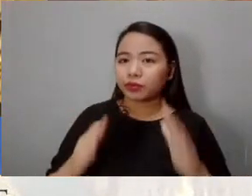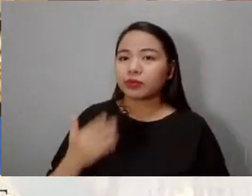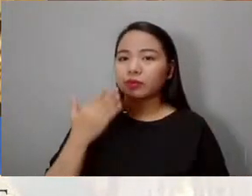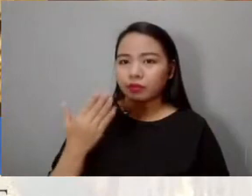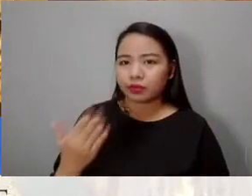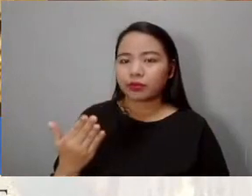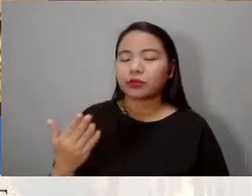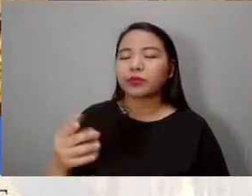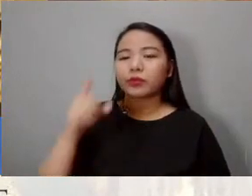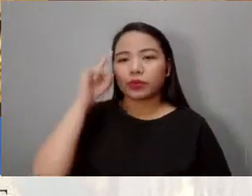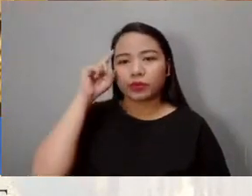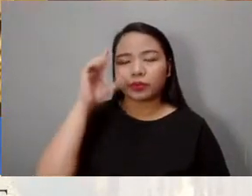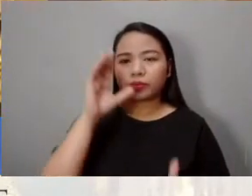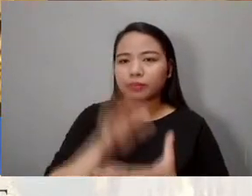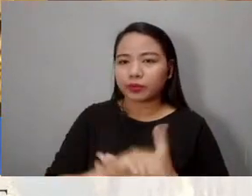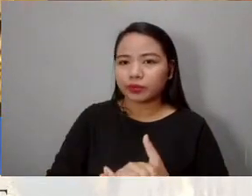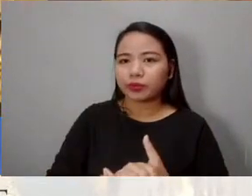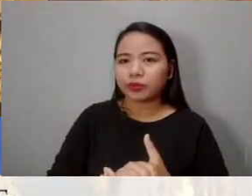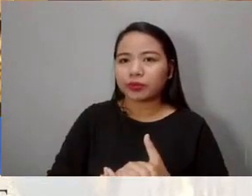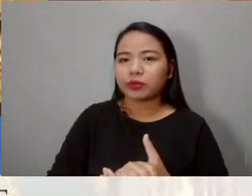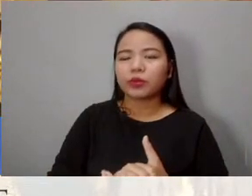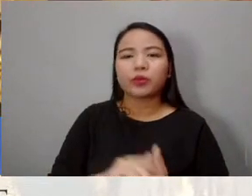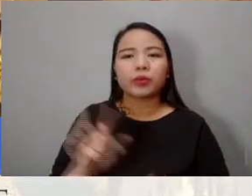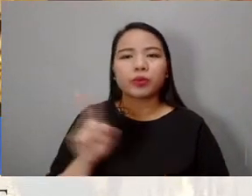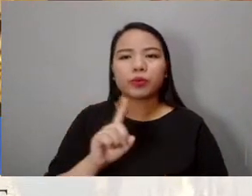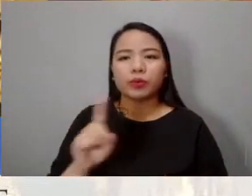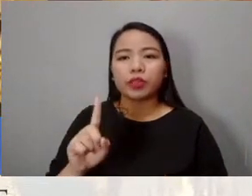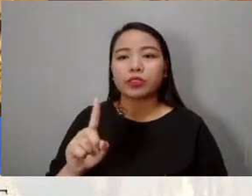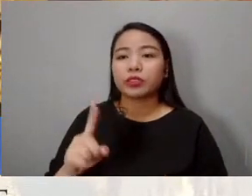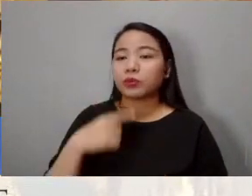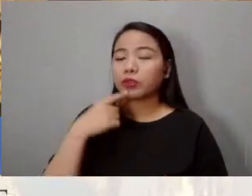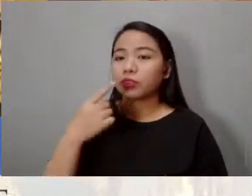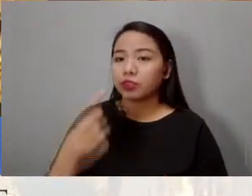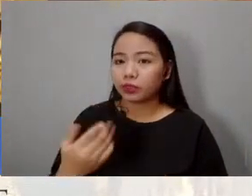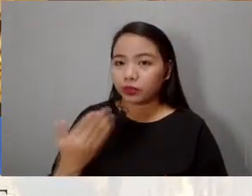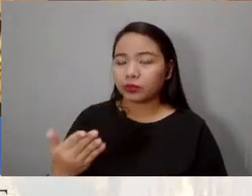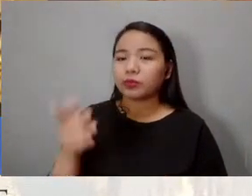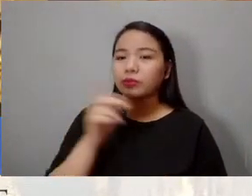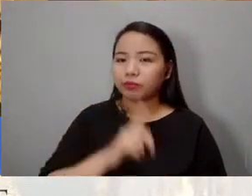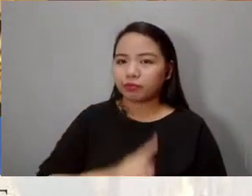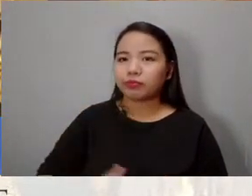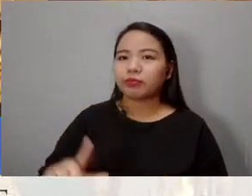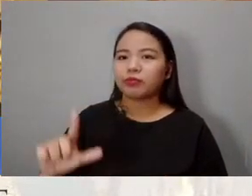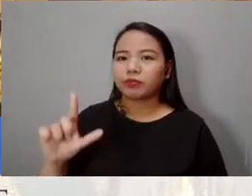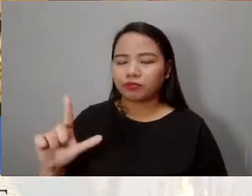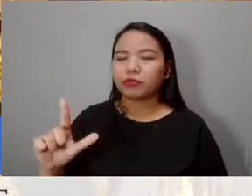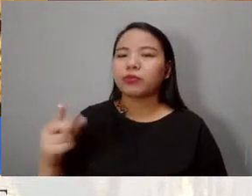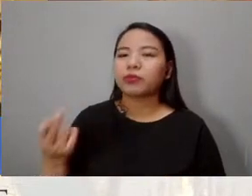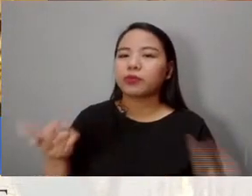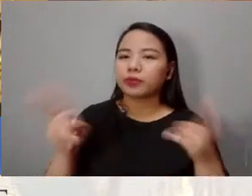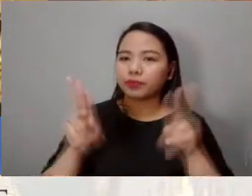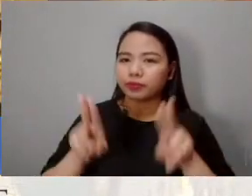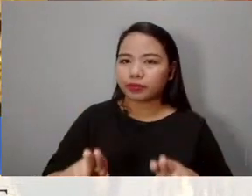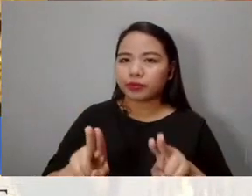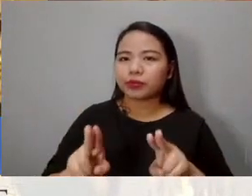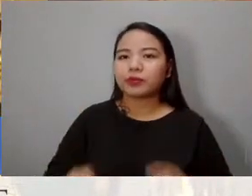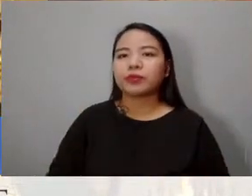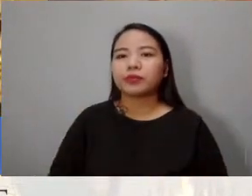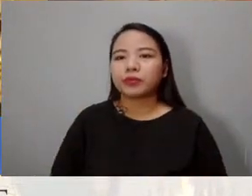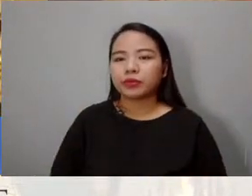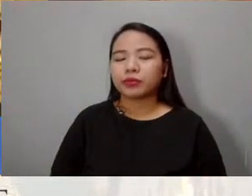believe that what is spoken to you by the Lord would be fulfilled. And Mary